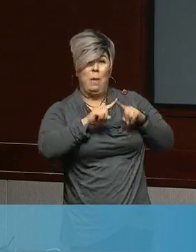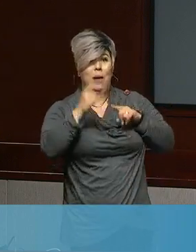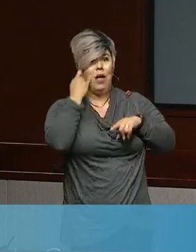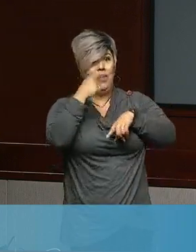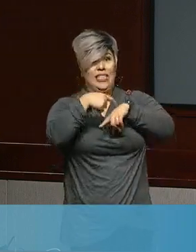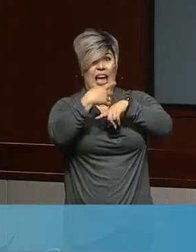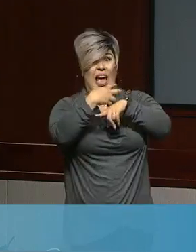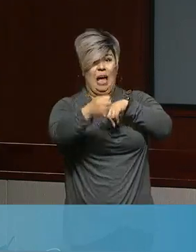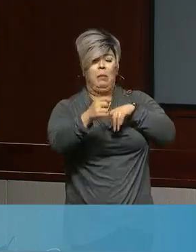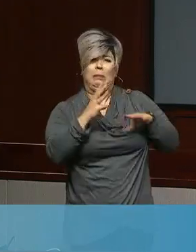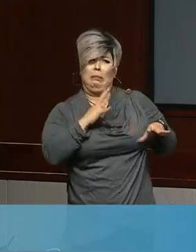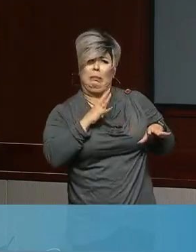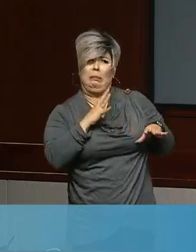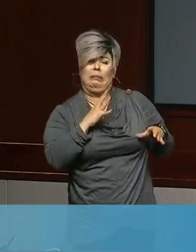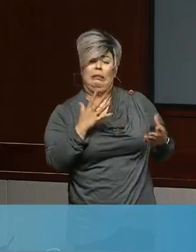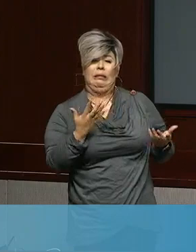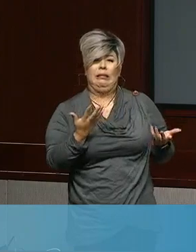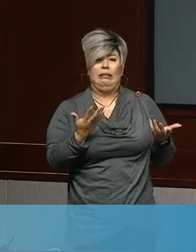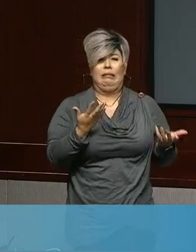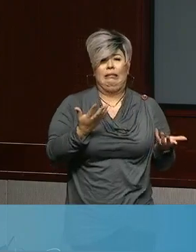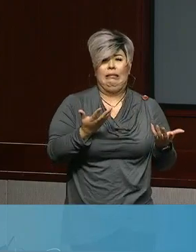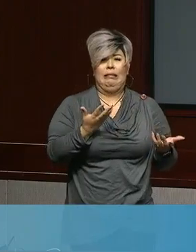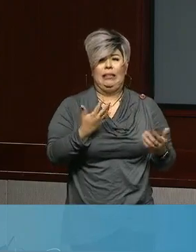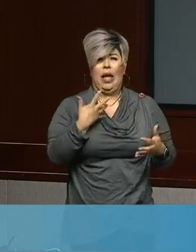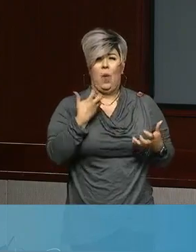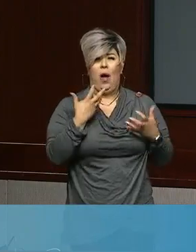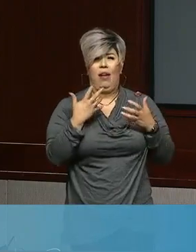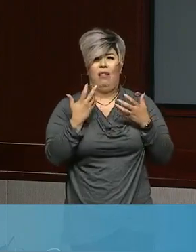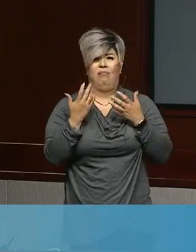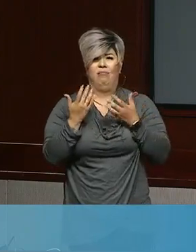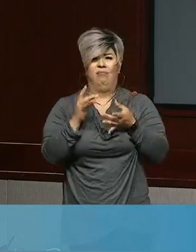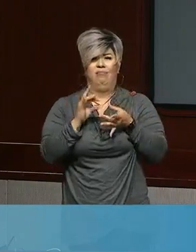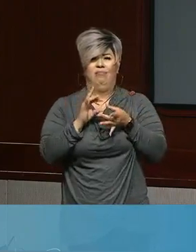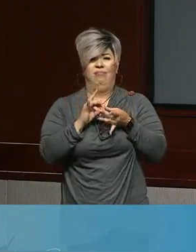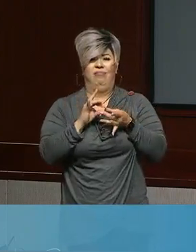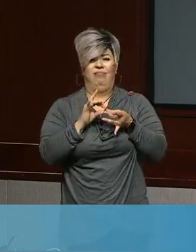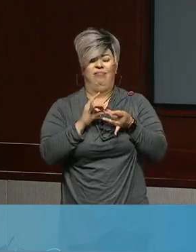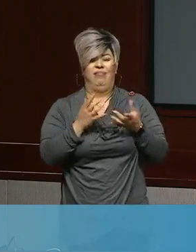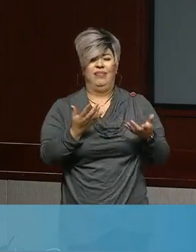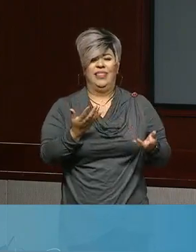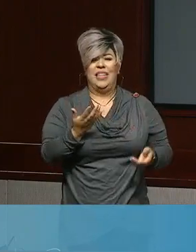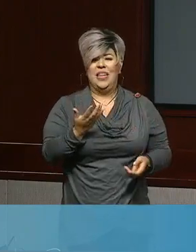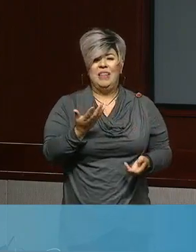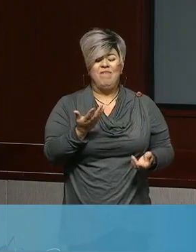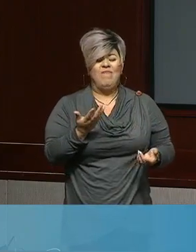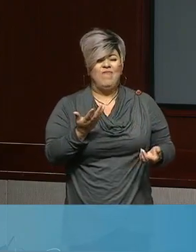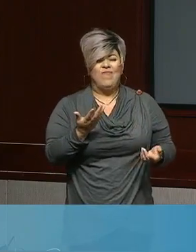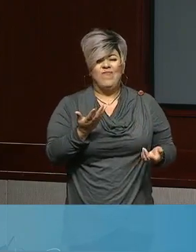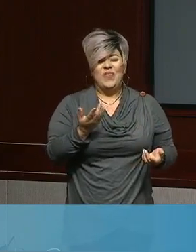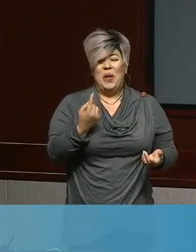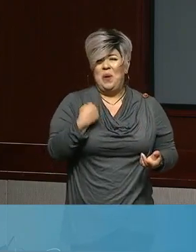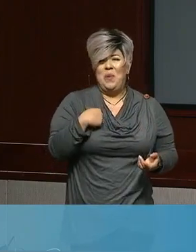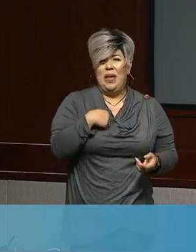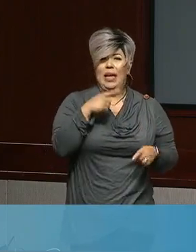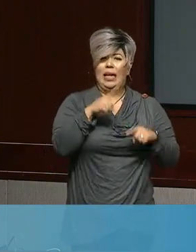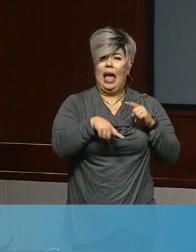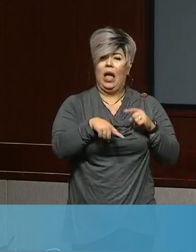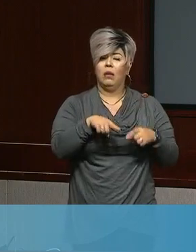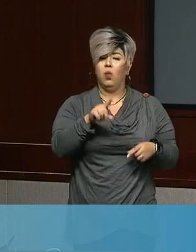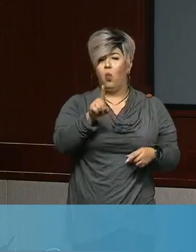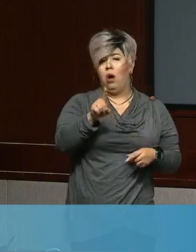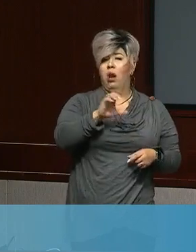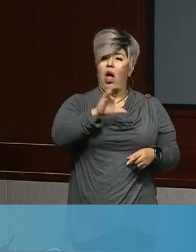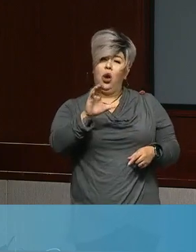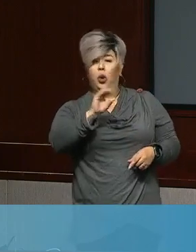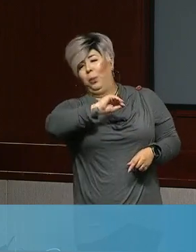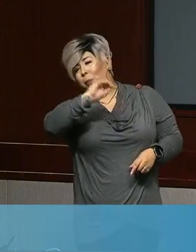understand. It was basically just to piggyback off of that, considering that we can't 100% say that, hey, you know,